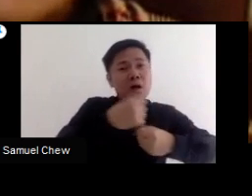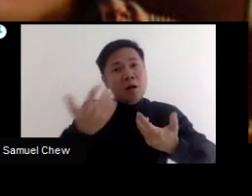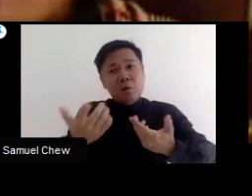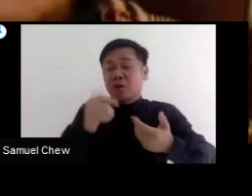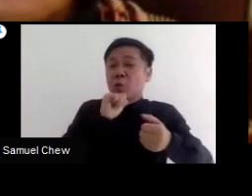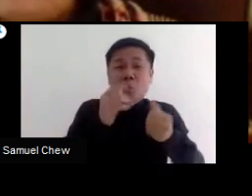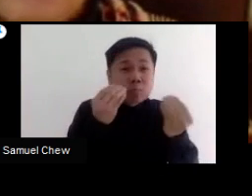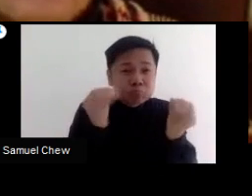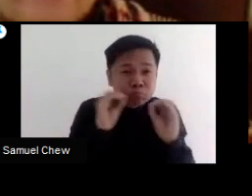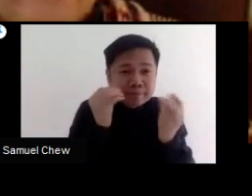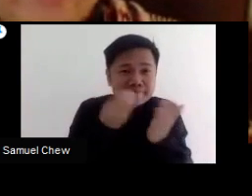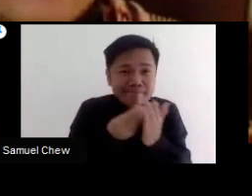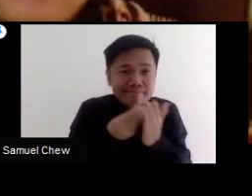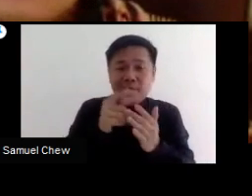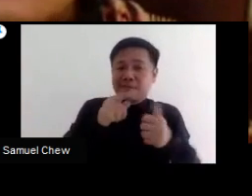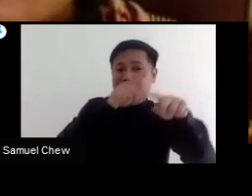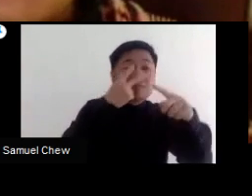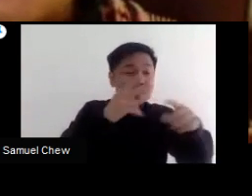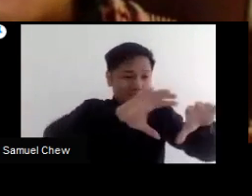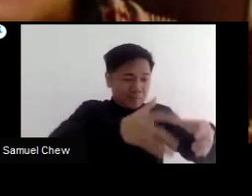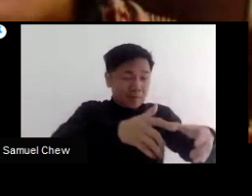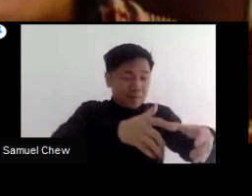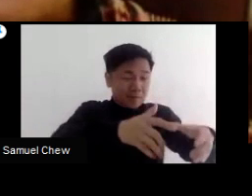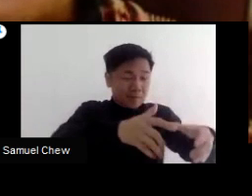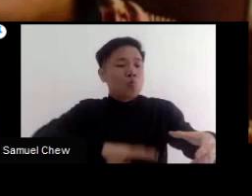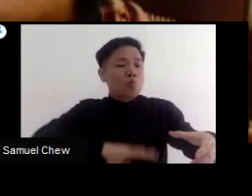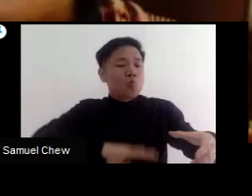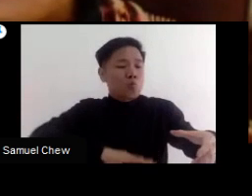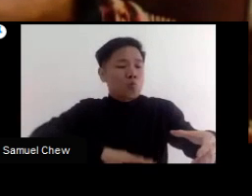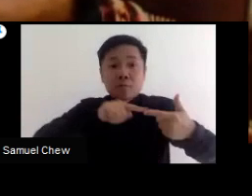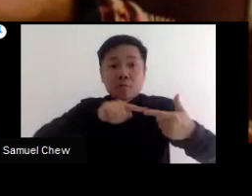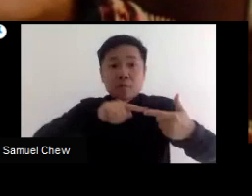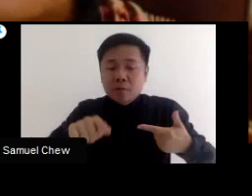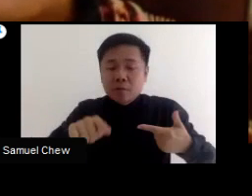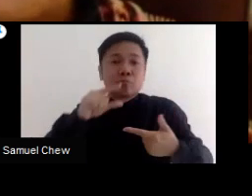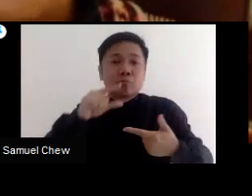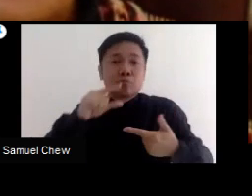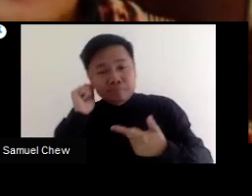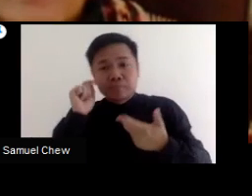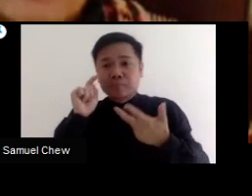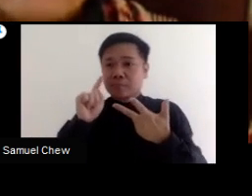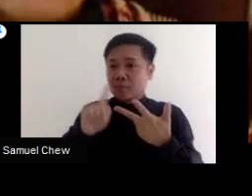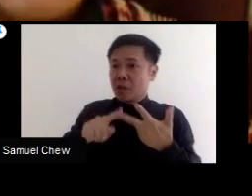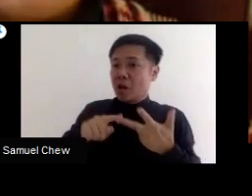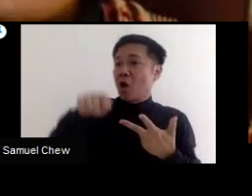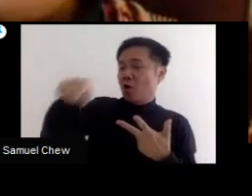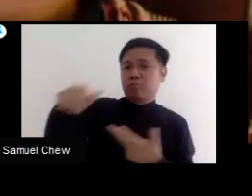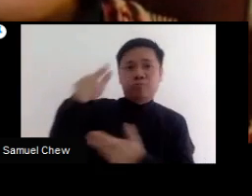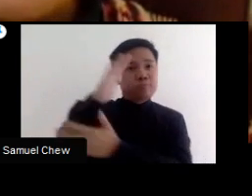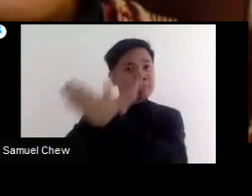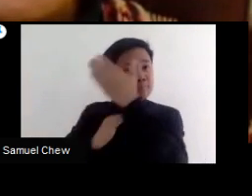This is important based on the fact that in the Asia and Pacific region, there